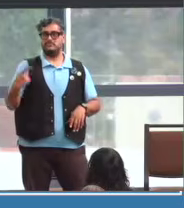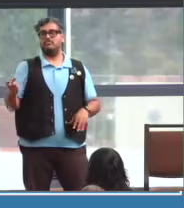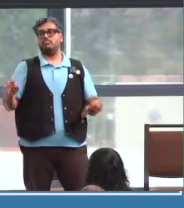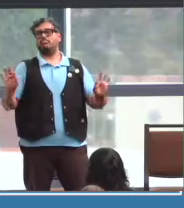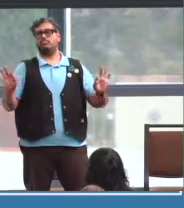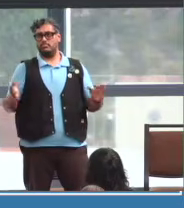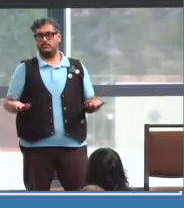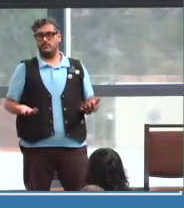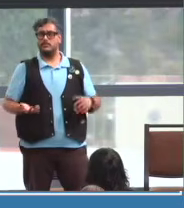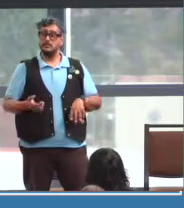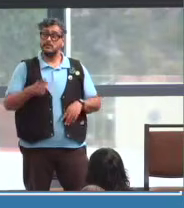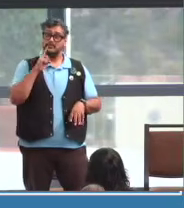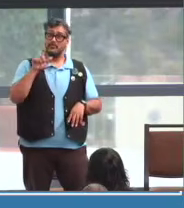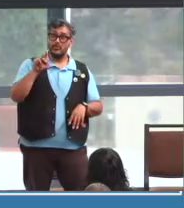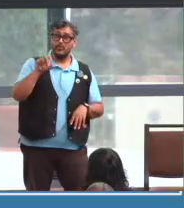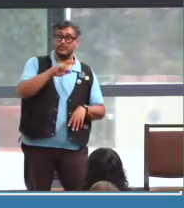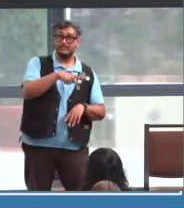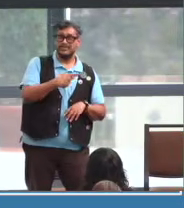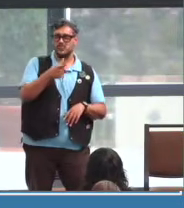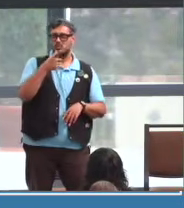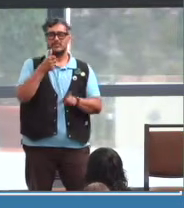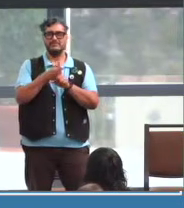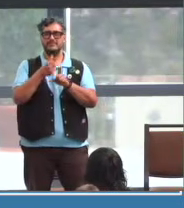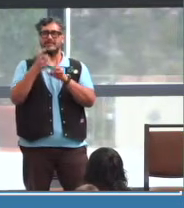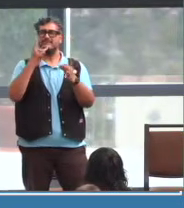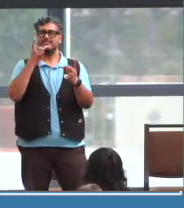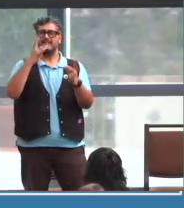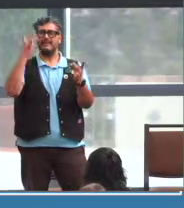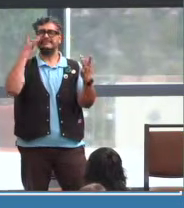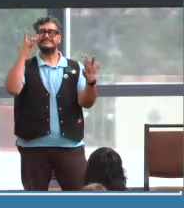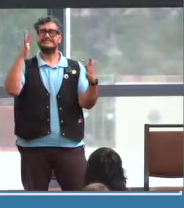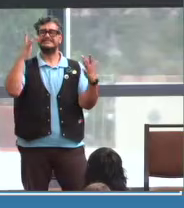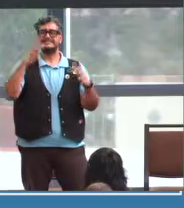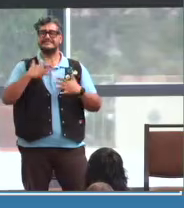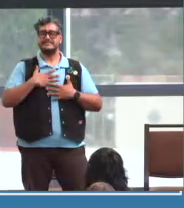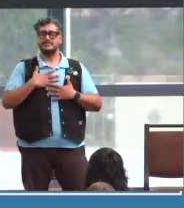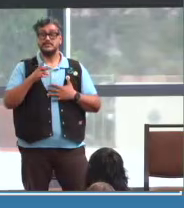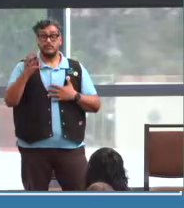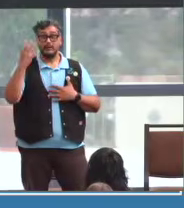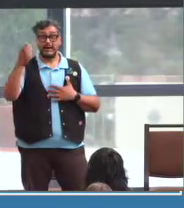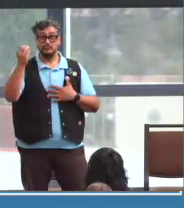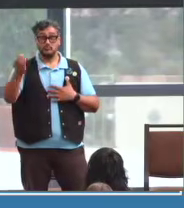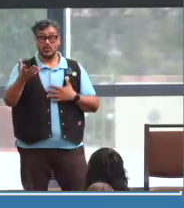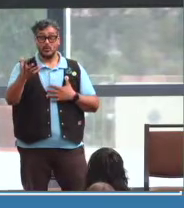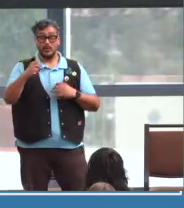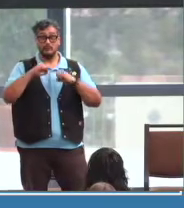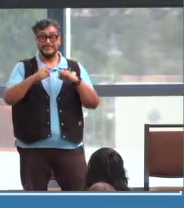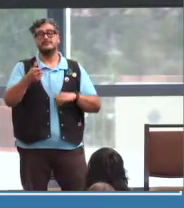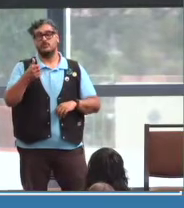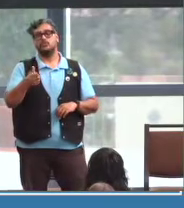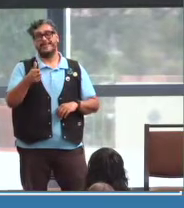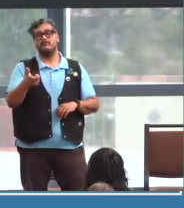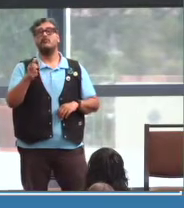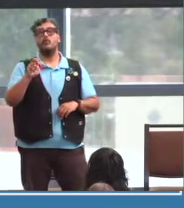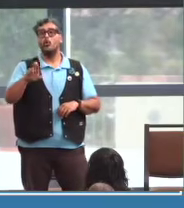Of course, for lupus patients who have photosensitivity, if you're going to do some sort of outdoor activity, you want to protect yourself or avoid